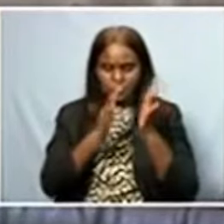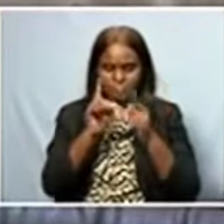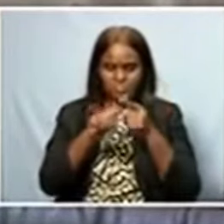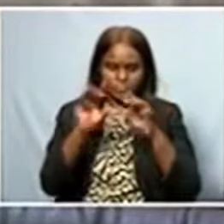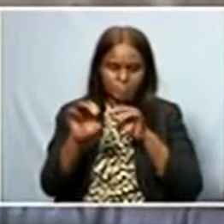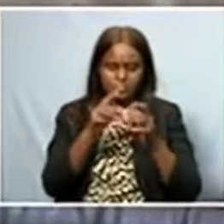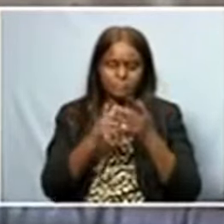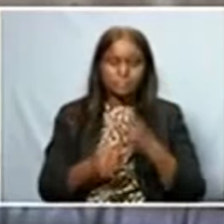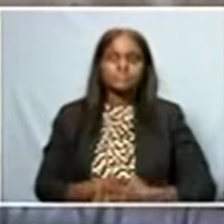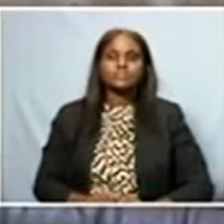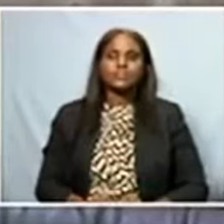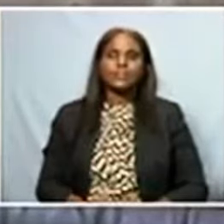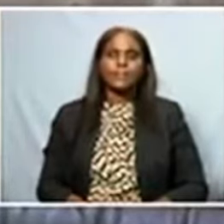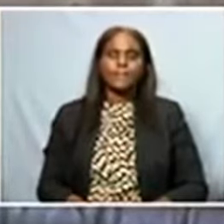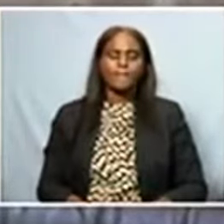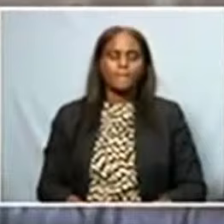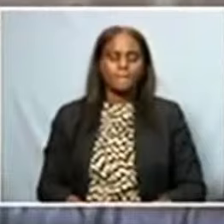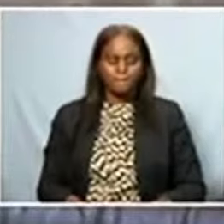do?